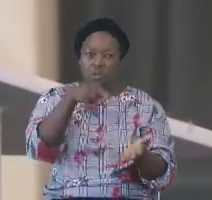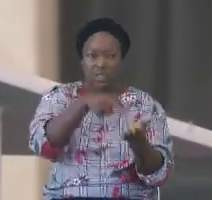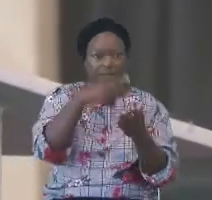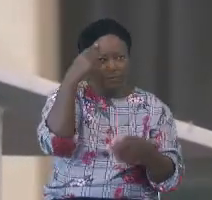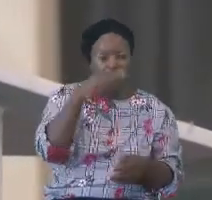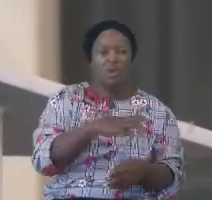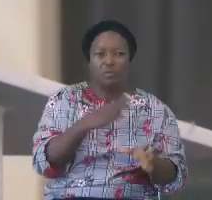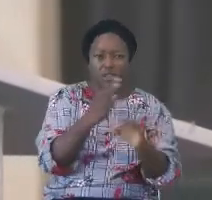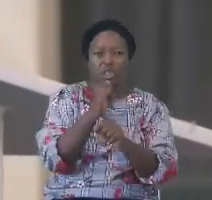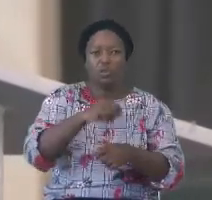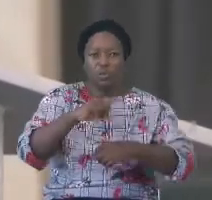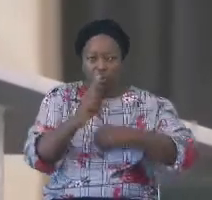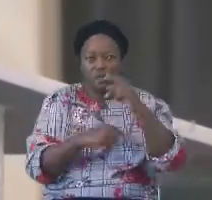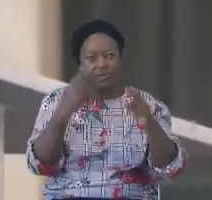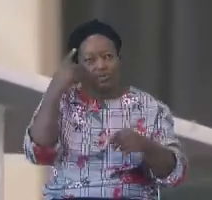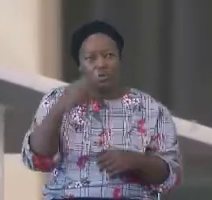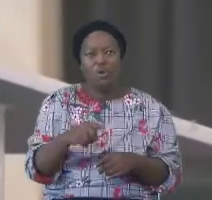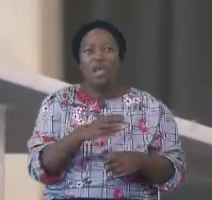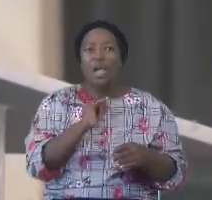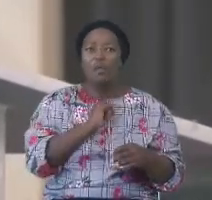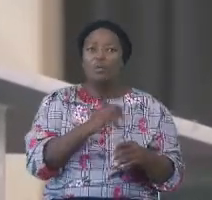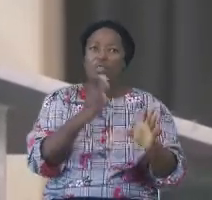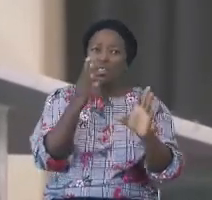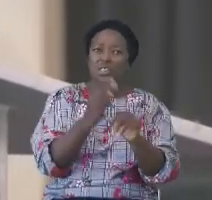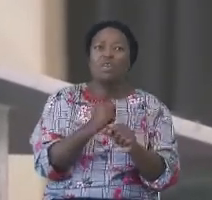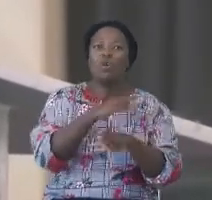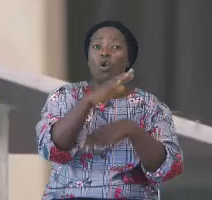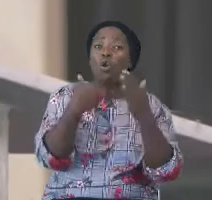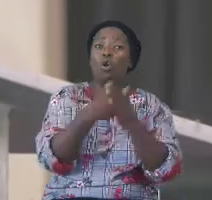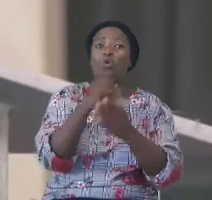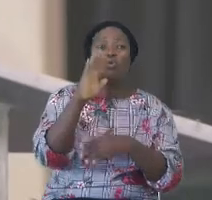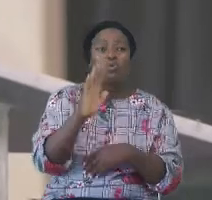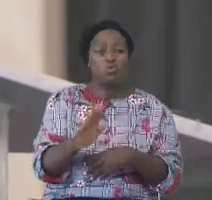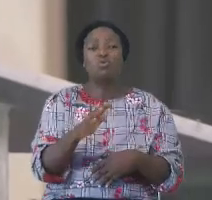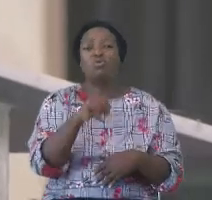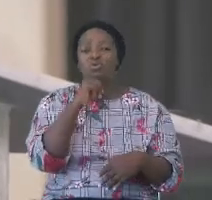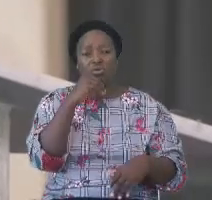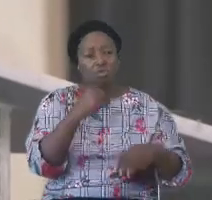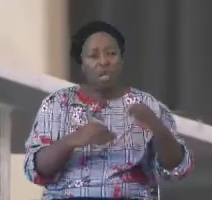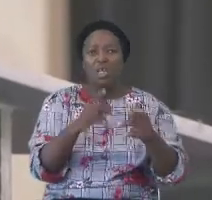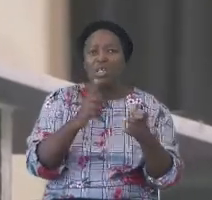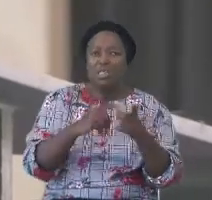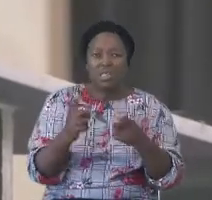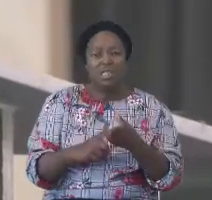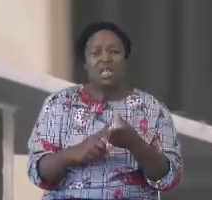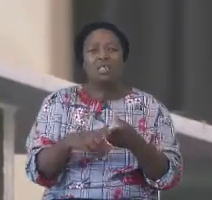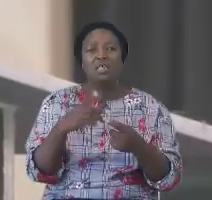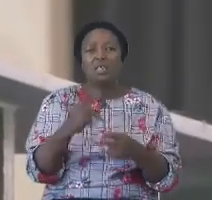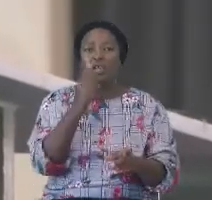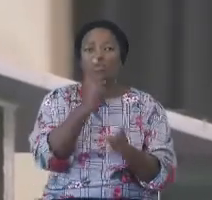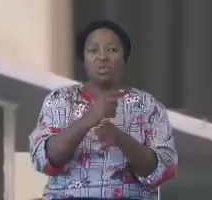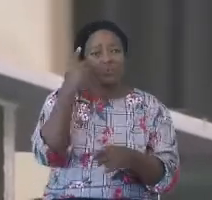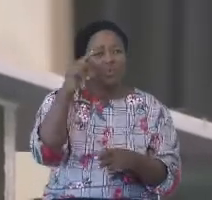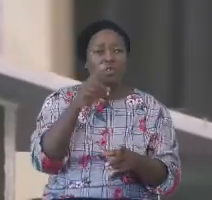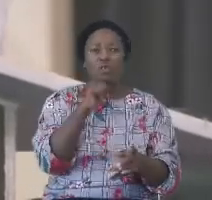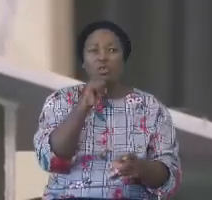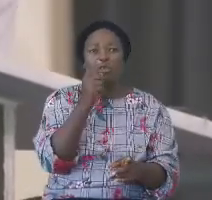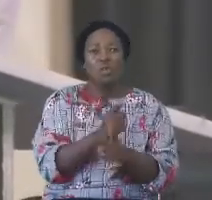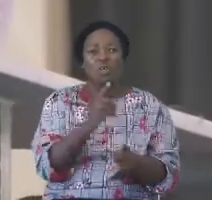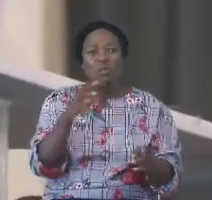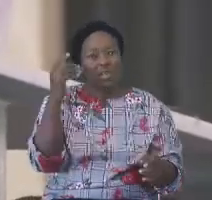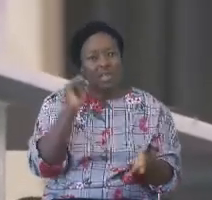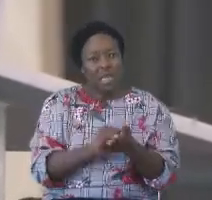said get aside let me take your sin let me take your punishment let me take all your